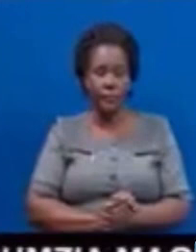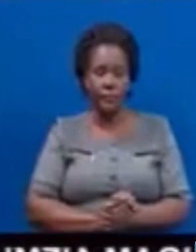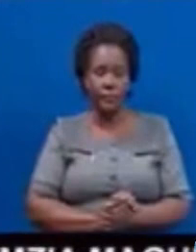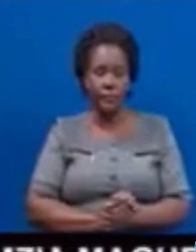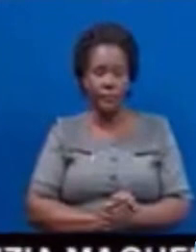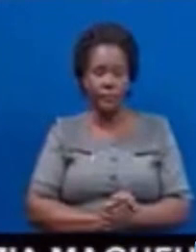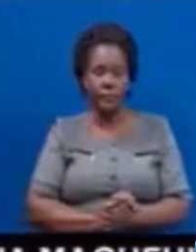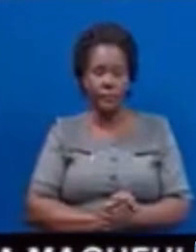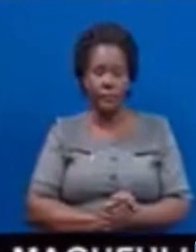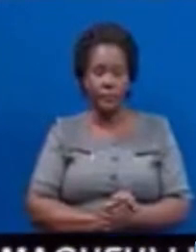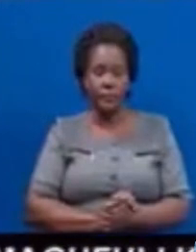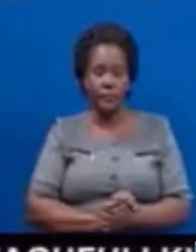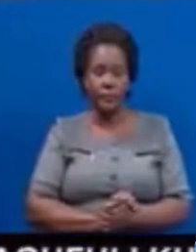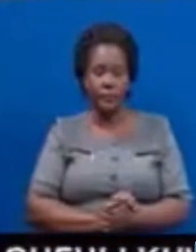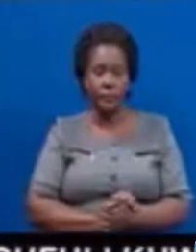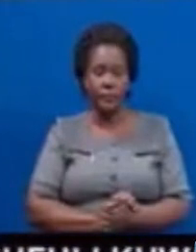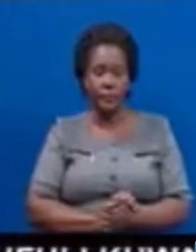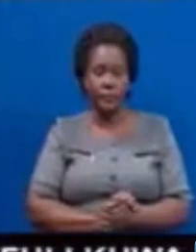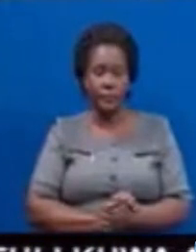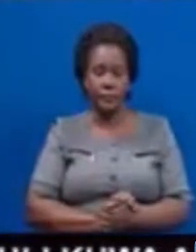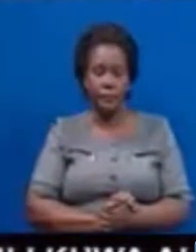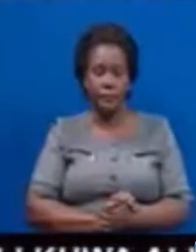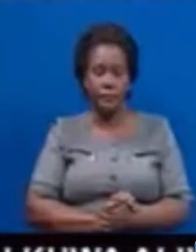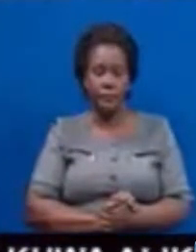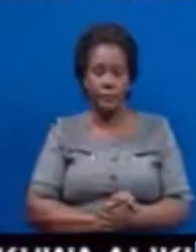because none of us saw it coming.